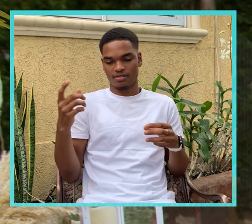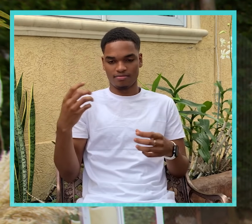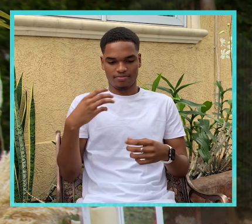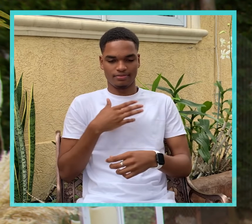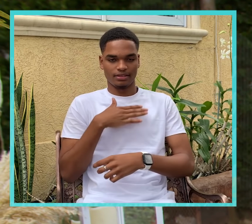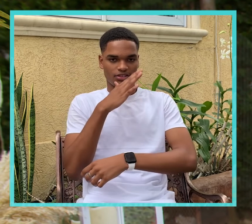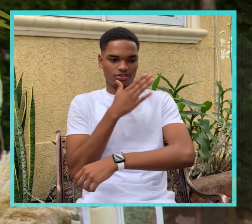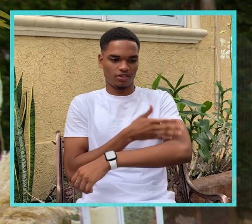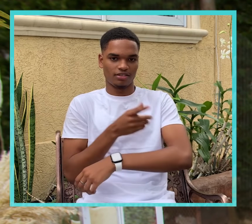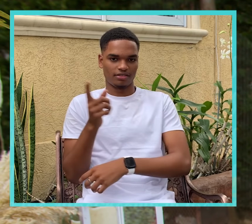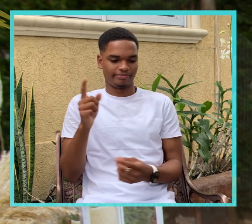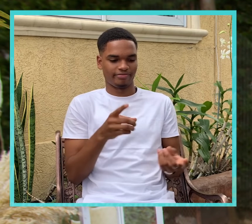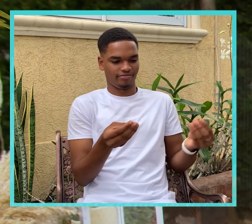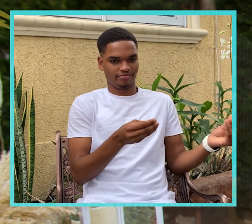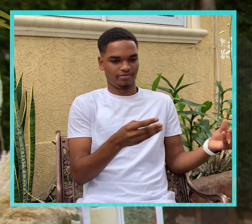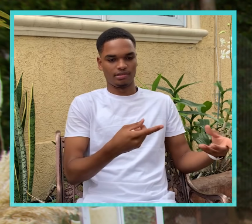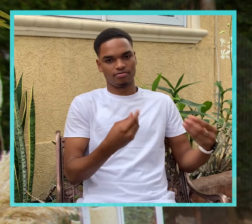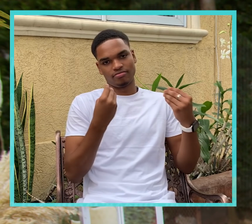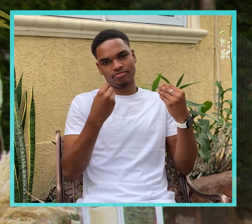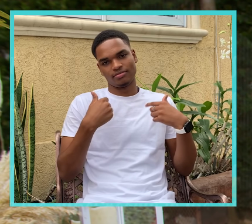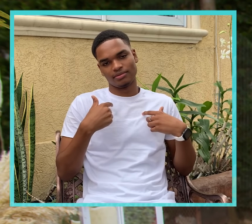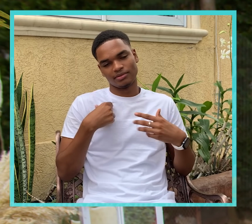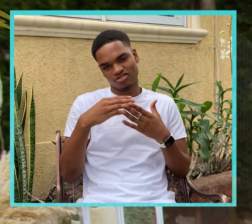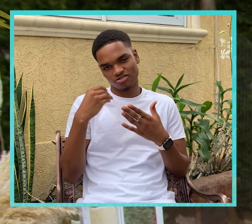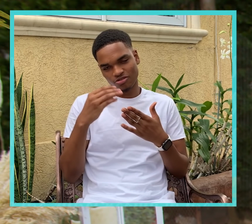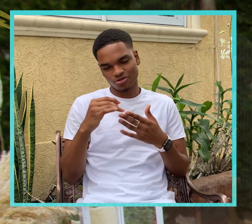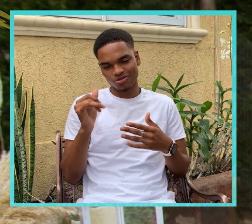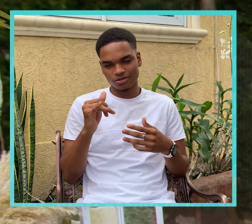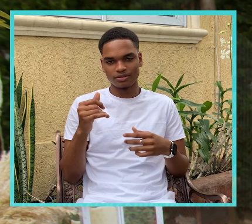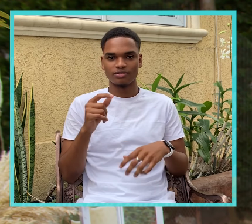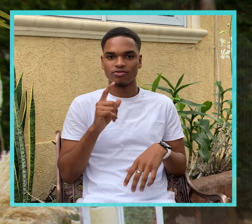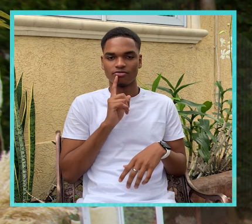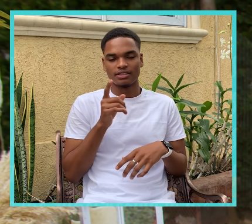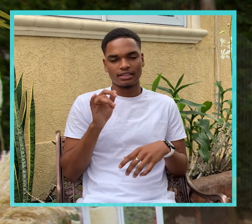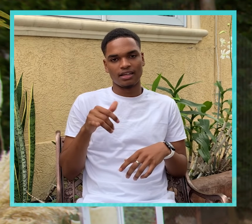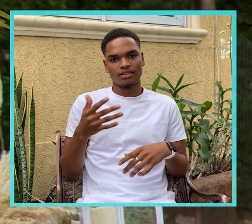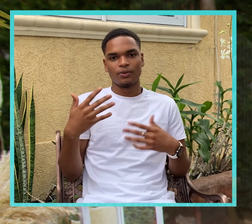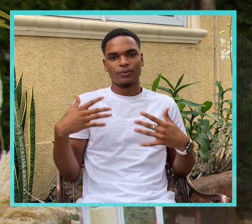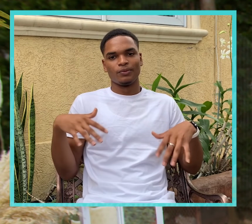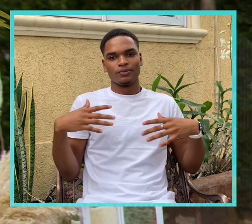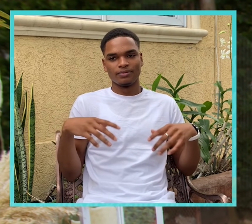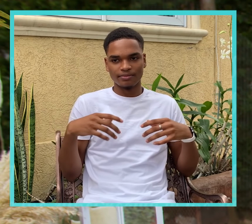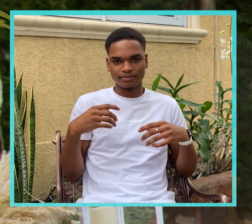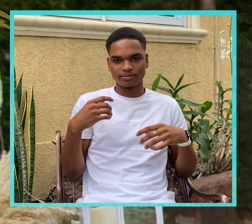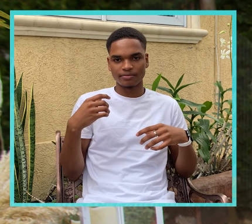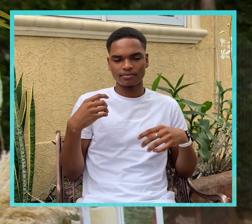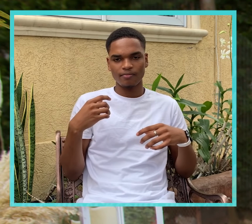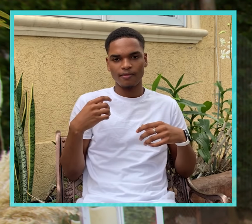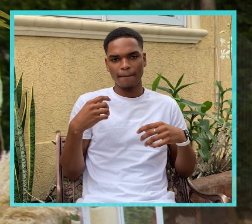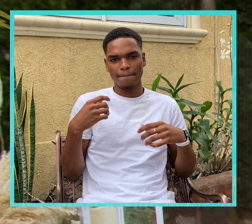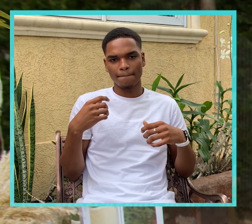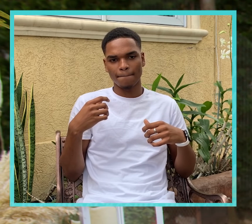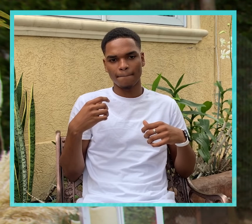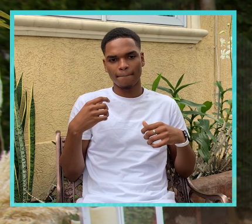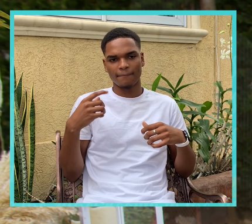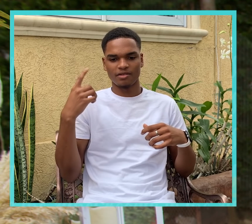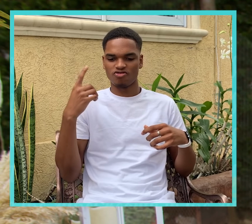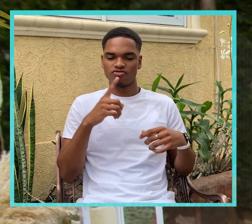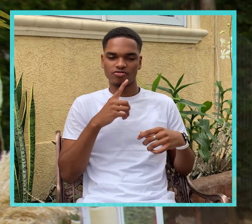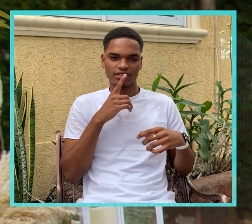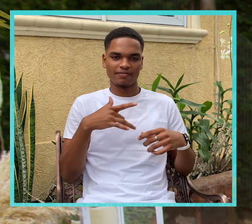now learning. So I agree with you that I think the future is going to look very differently. I think it's going to be much more integrated